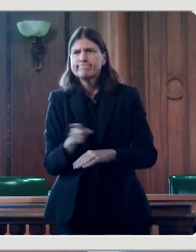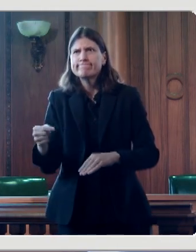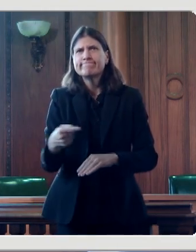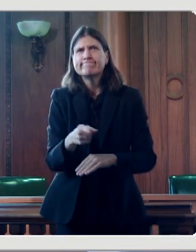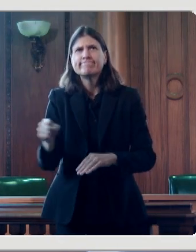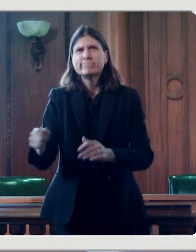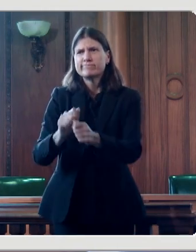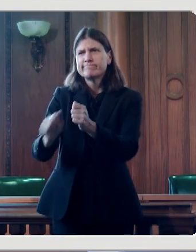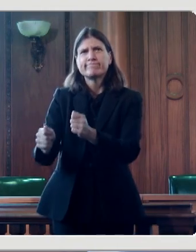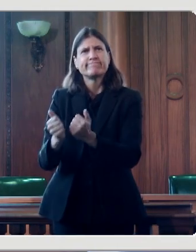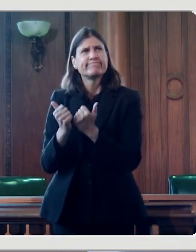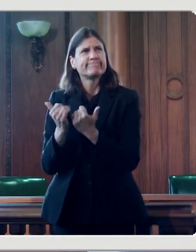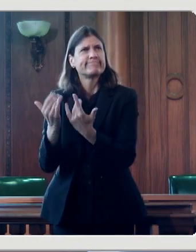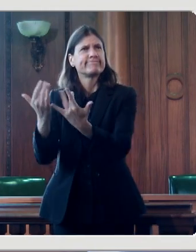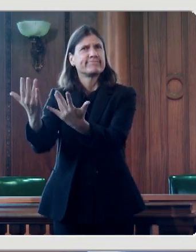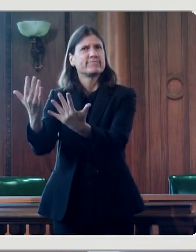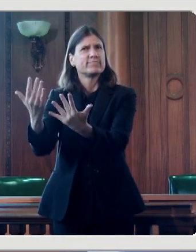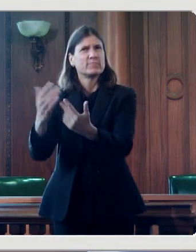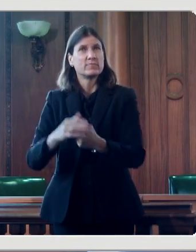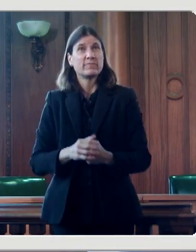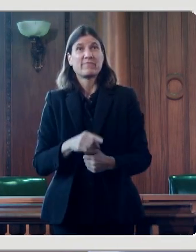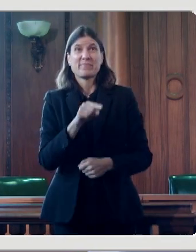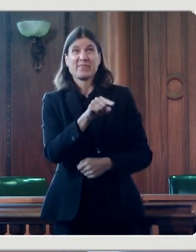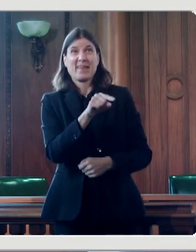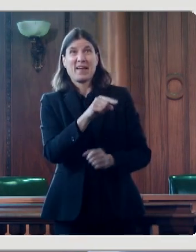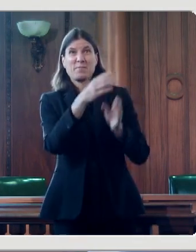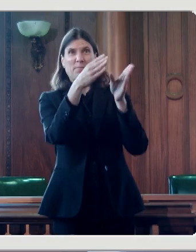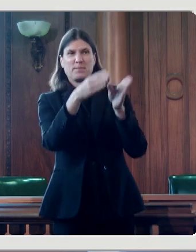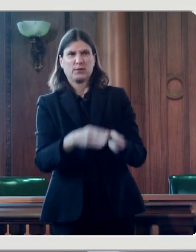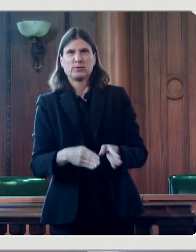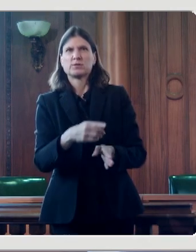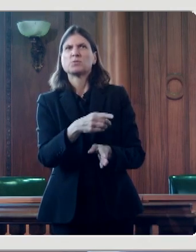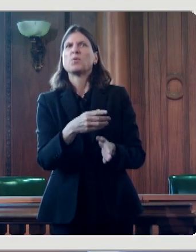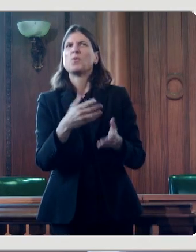and to individuals.